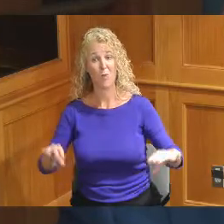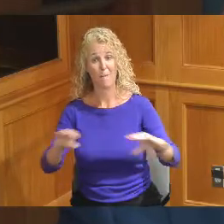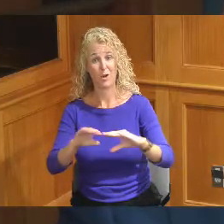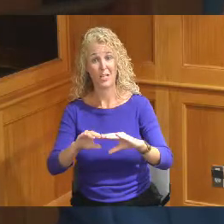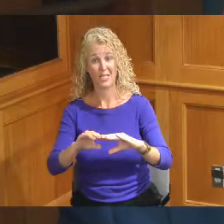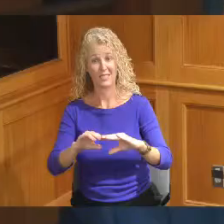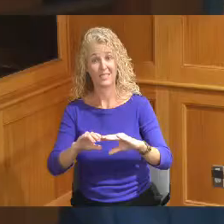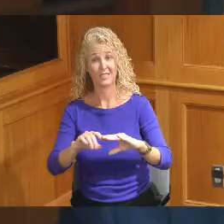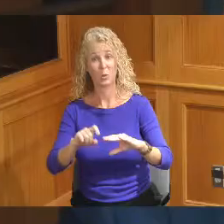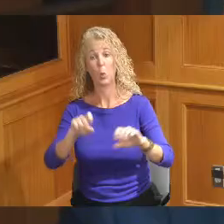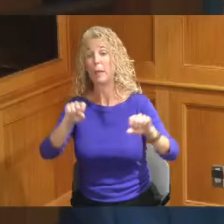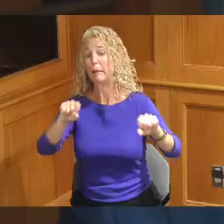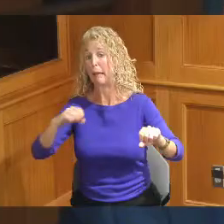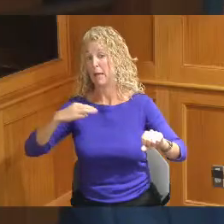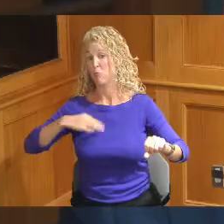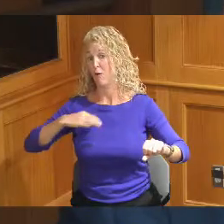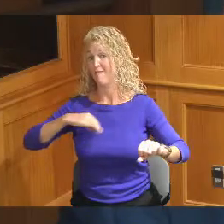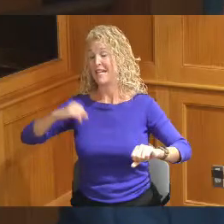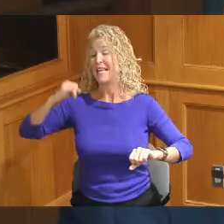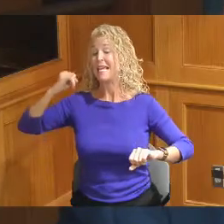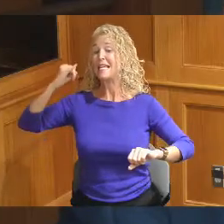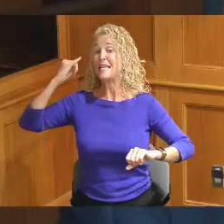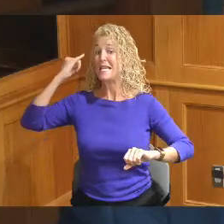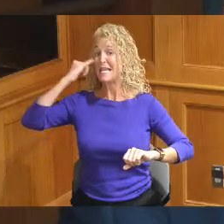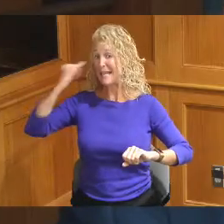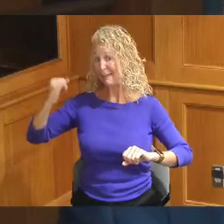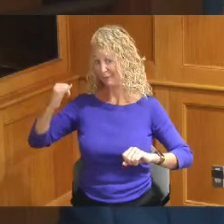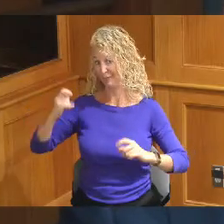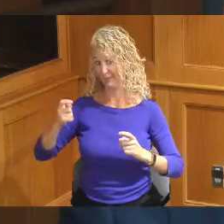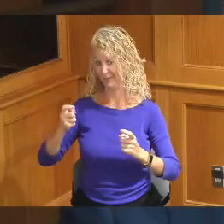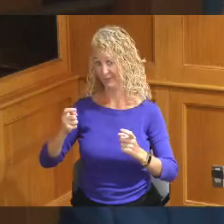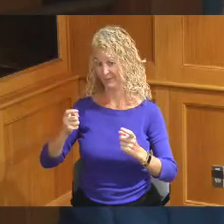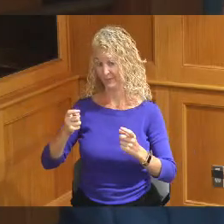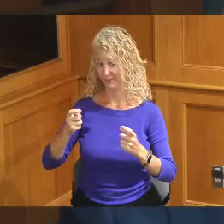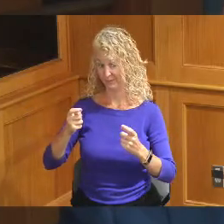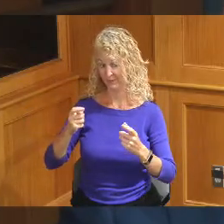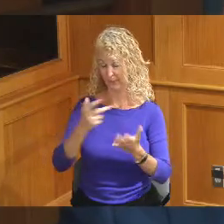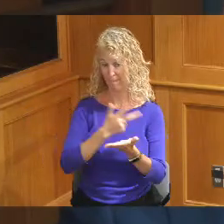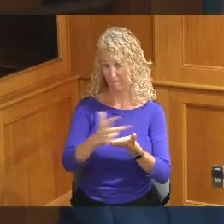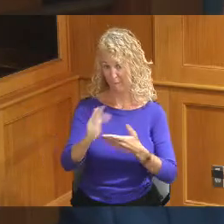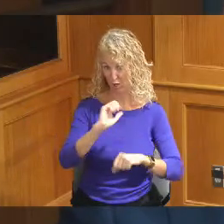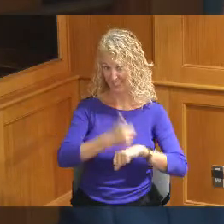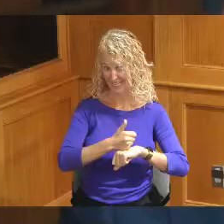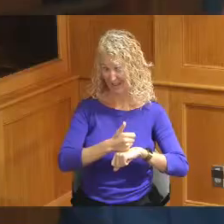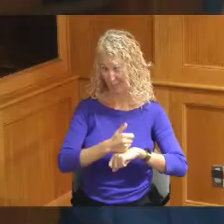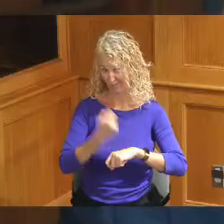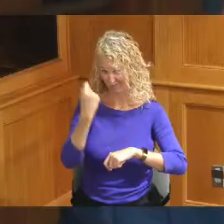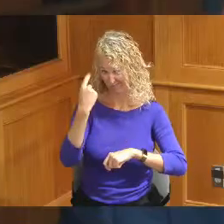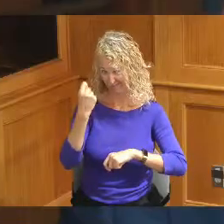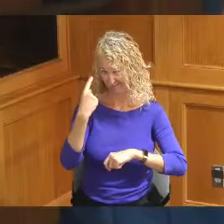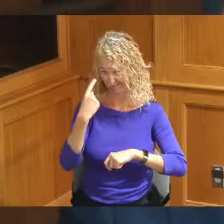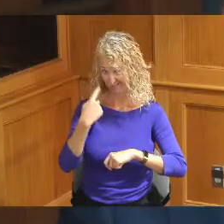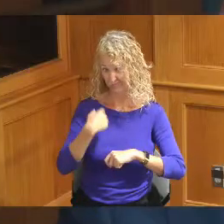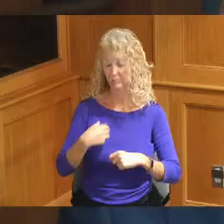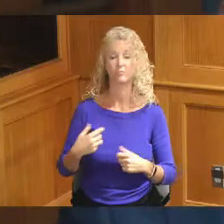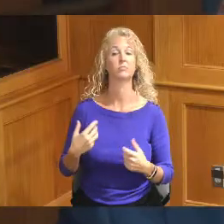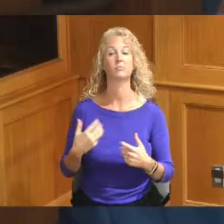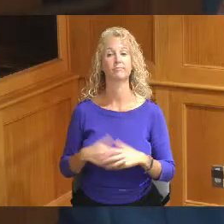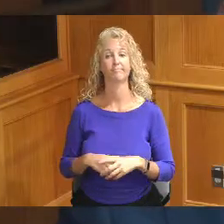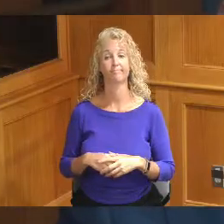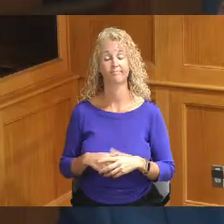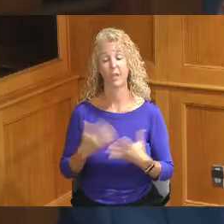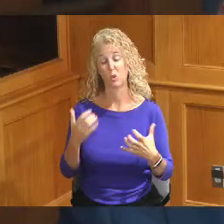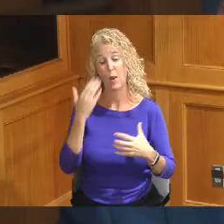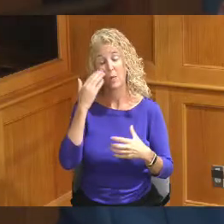But I just like to know, I don't want to keep spending more money. That's where I'm at until we, kind of get our arms around